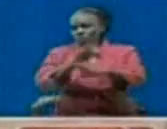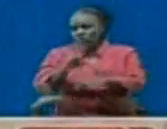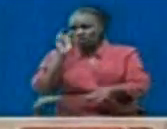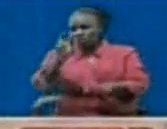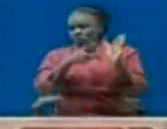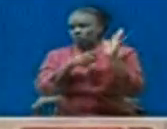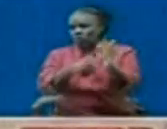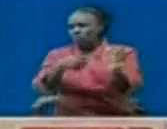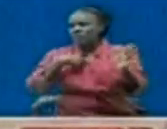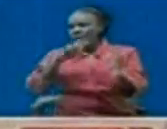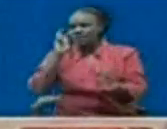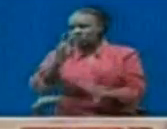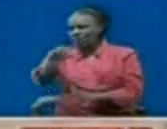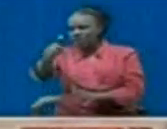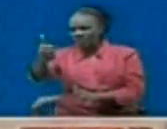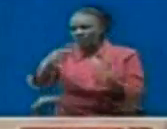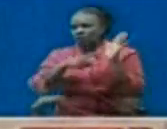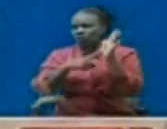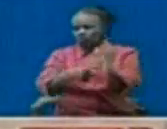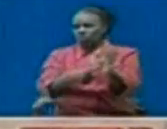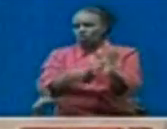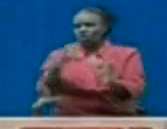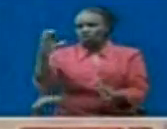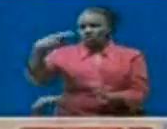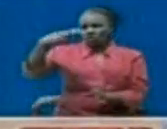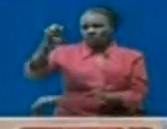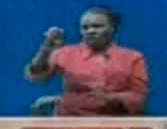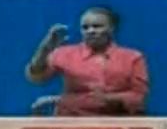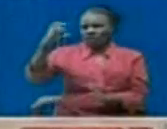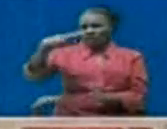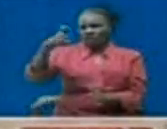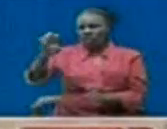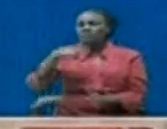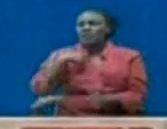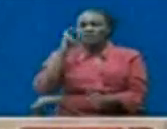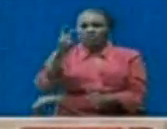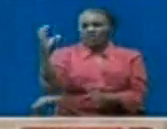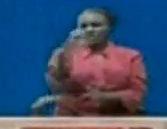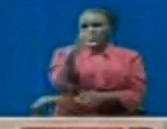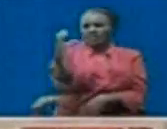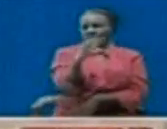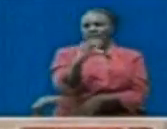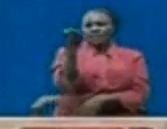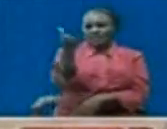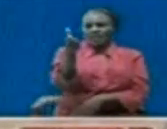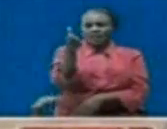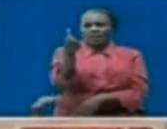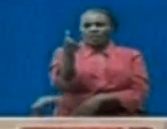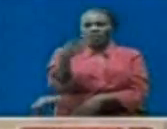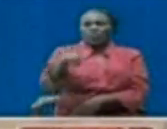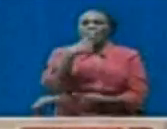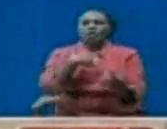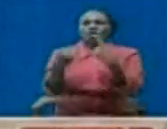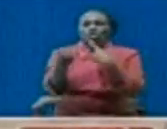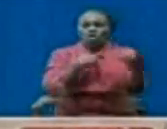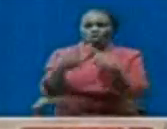I saw you on another show, I could say it. I saw you on Cheche. Very good, very impressive. And you are the new young leadership of this country that we need. And we'll talk